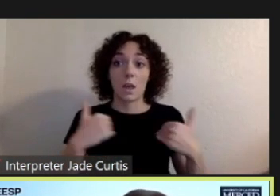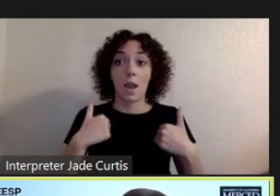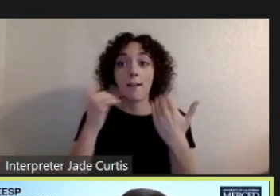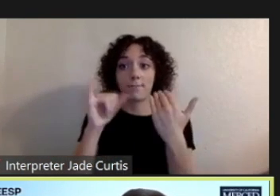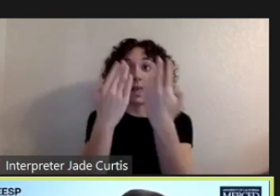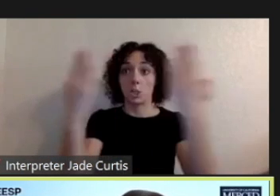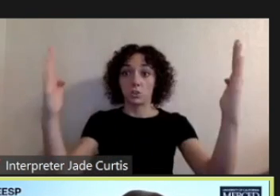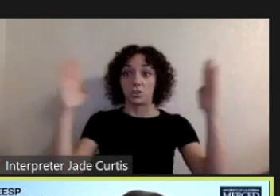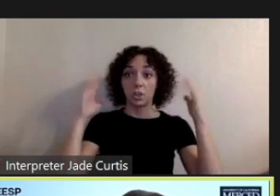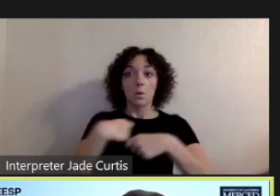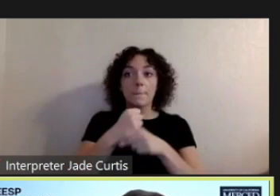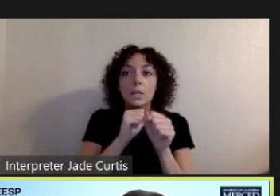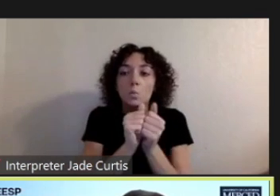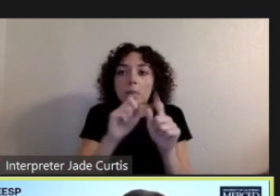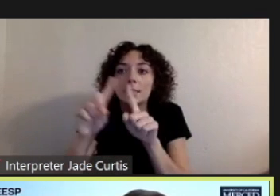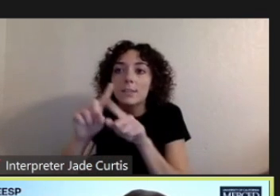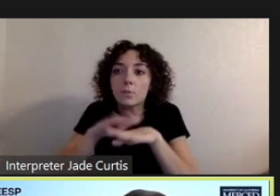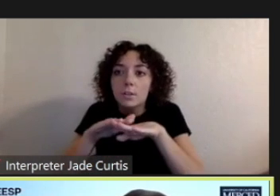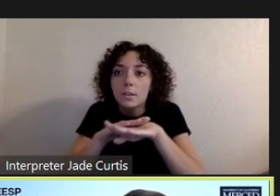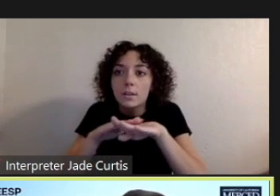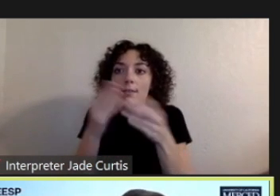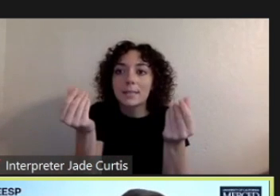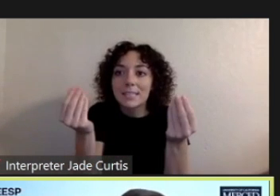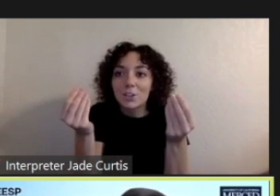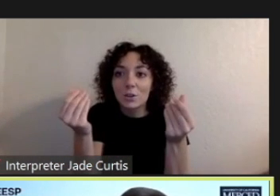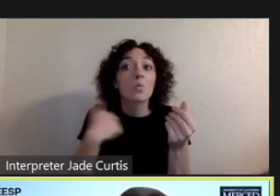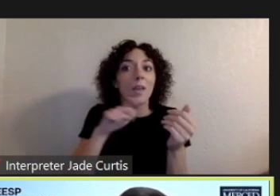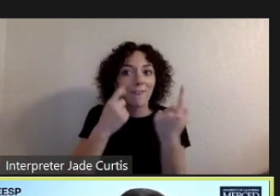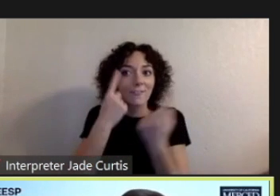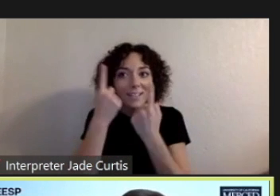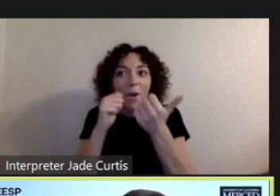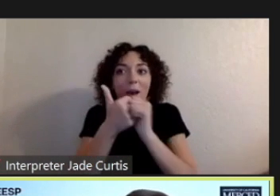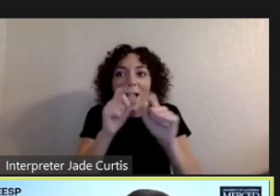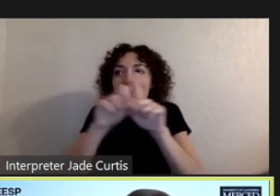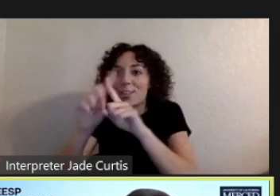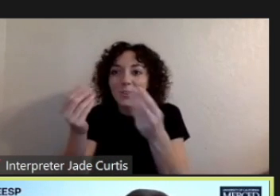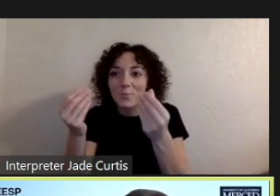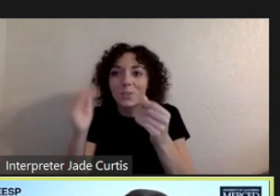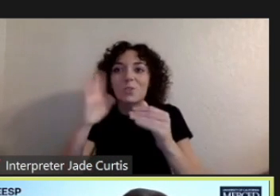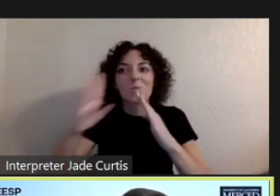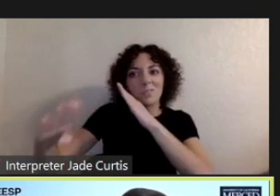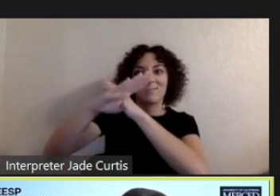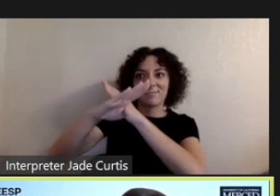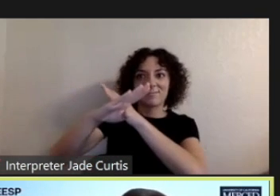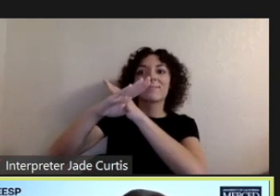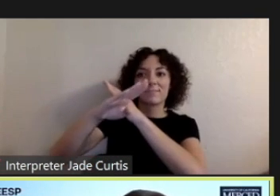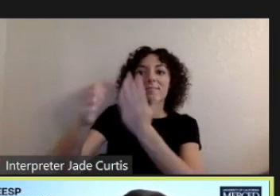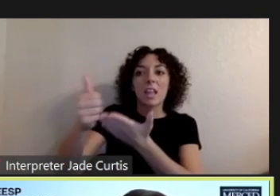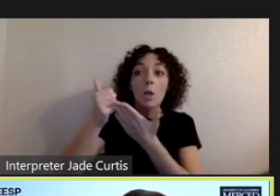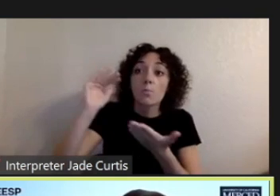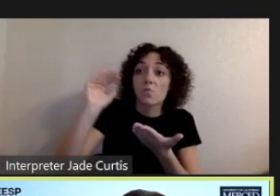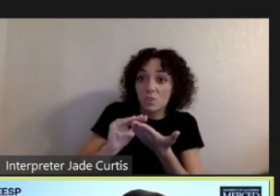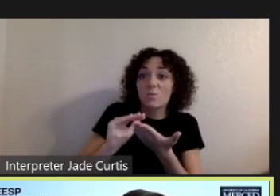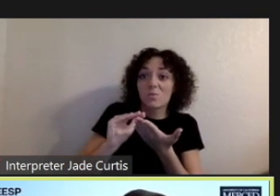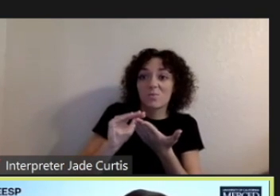could learn more about how different materials would influence that interaction with those droplets which are being released and possibly interacting